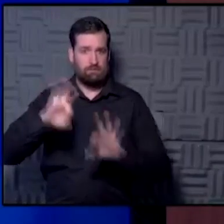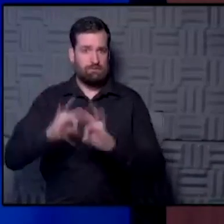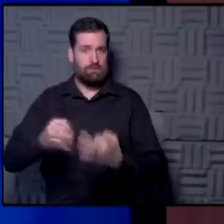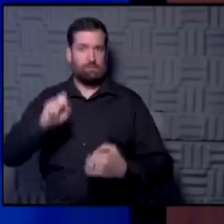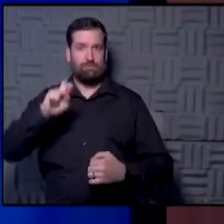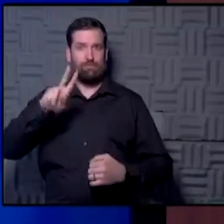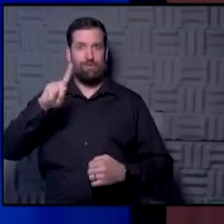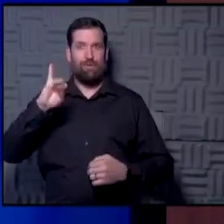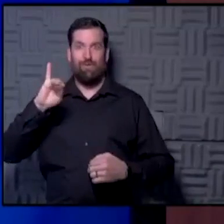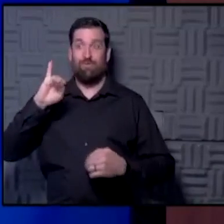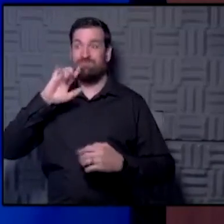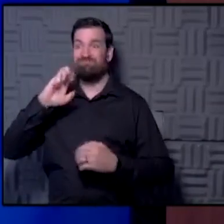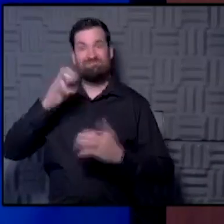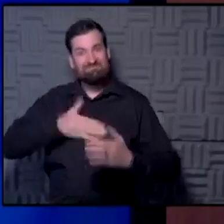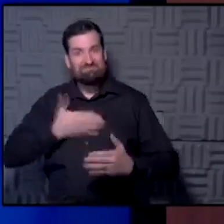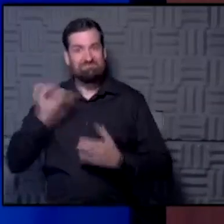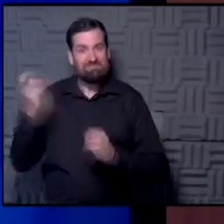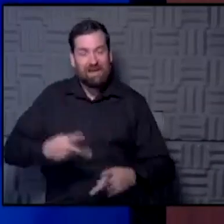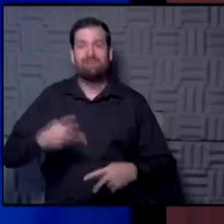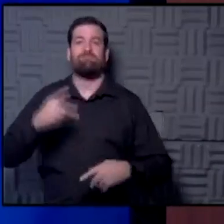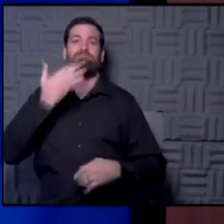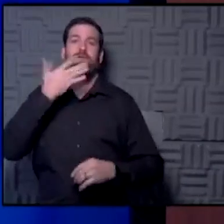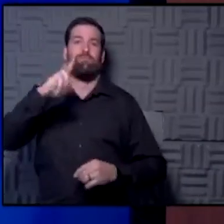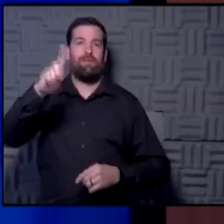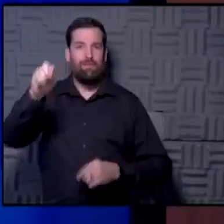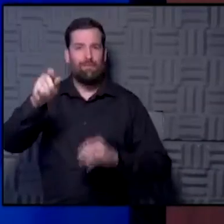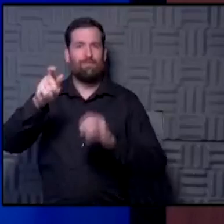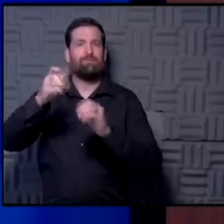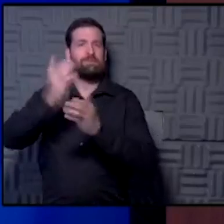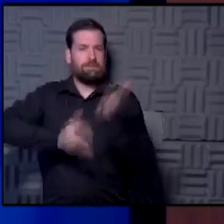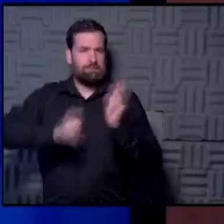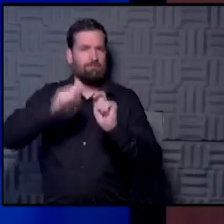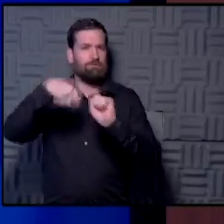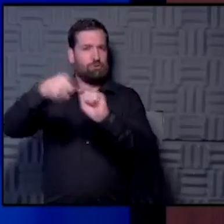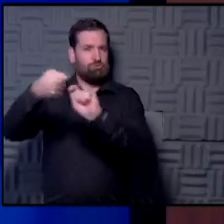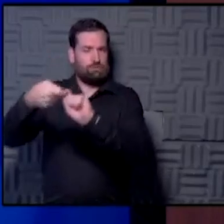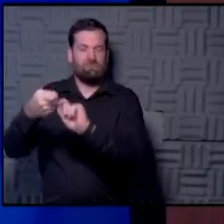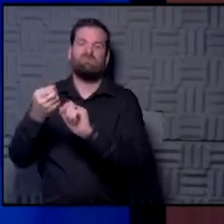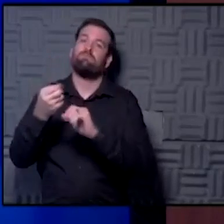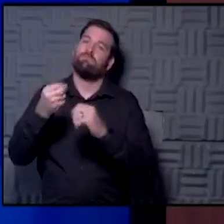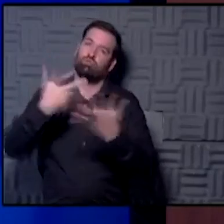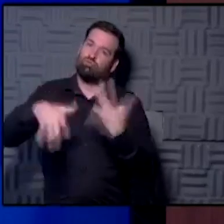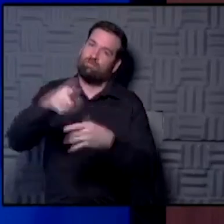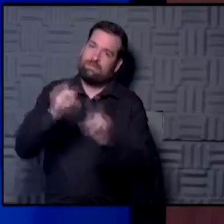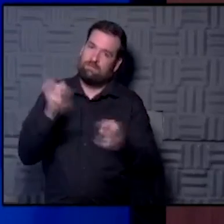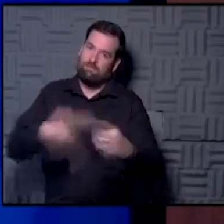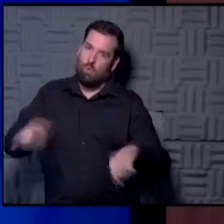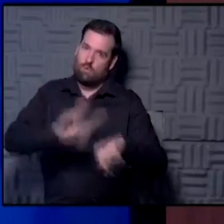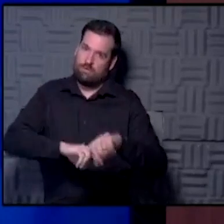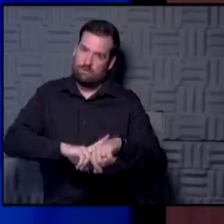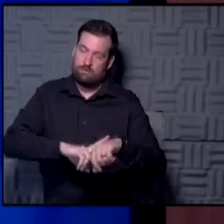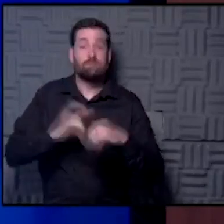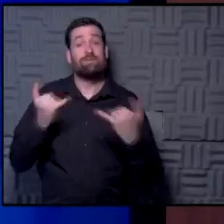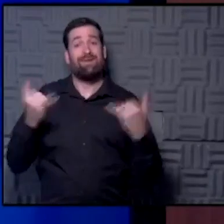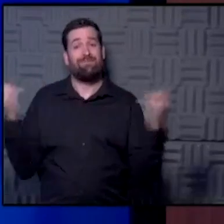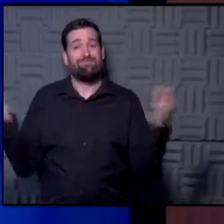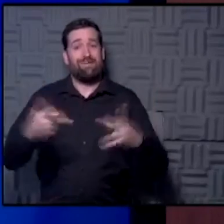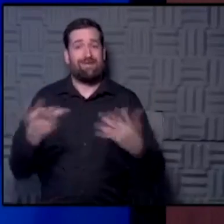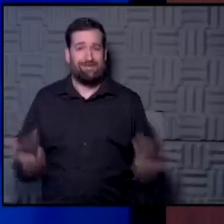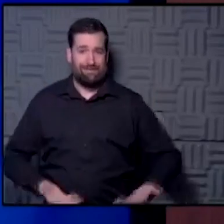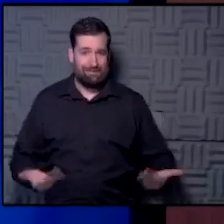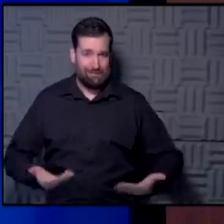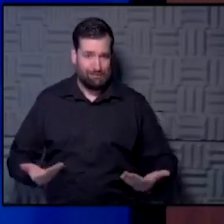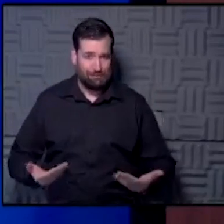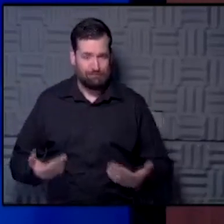back. Had a great time out in Colorado doing a little fly fishing, socially distanced approach, of course. But now back here in